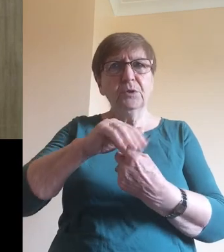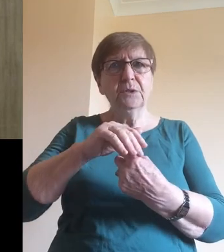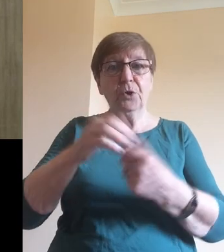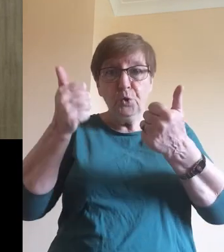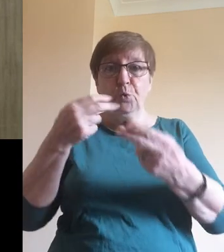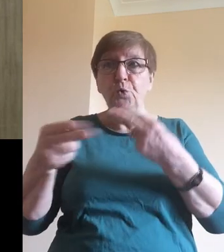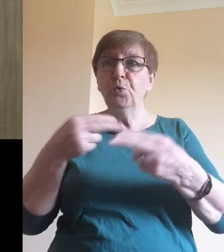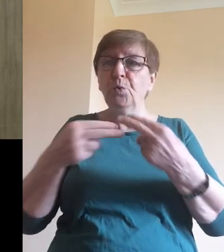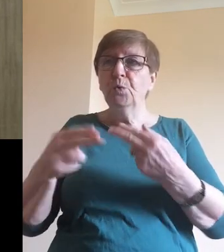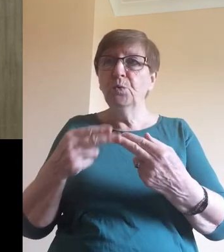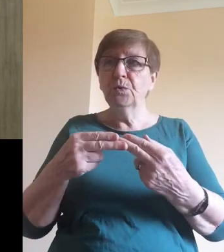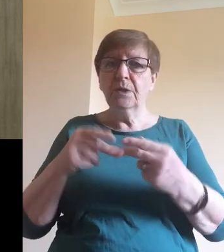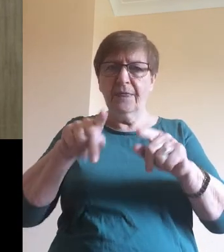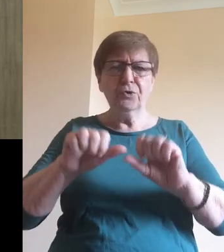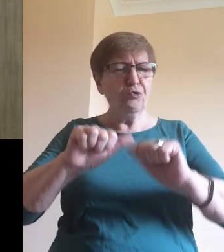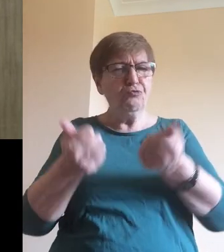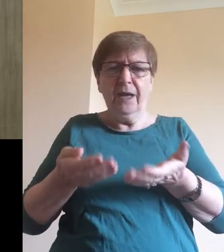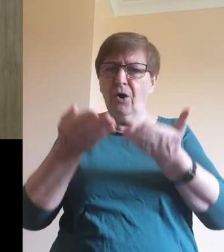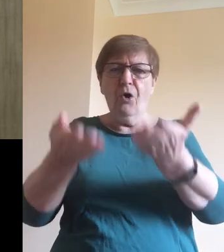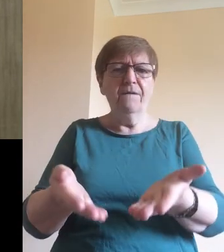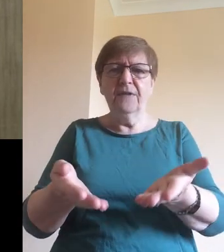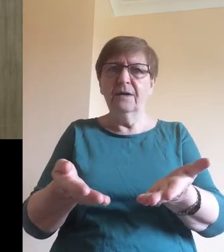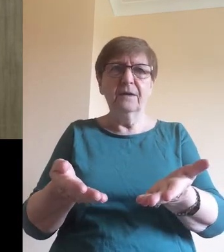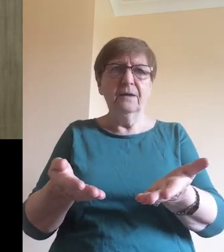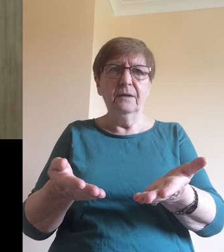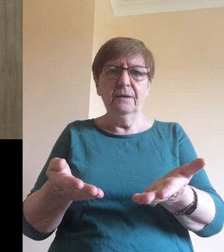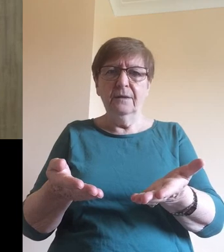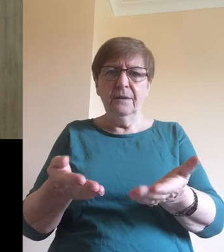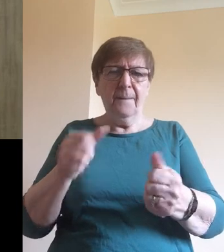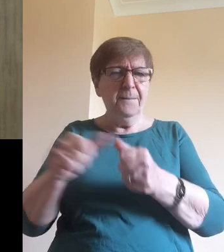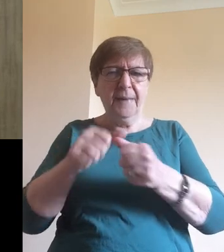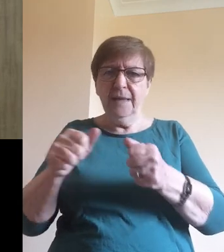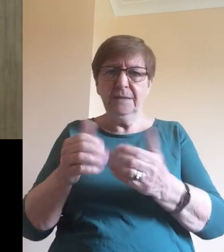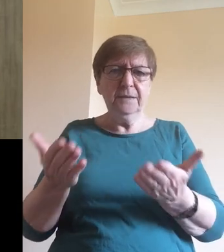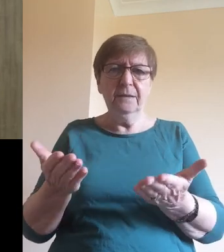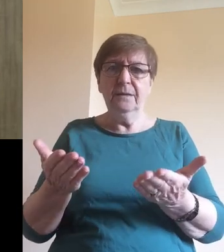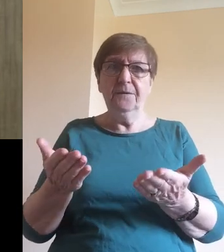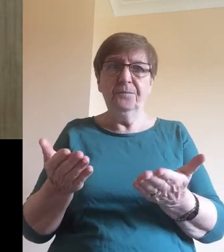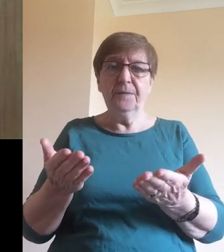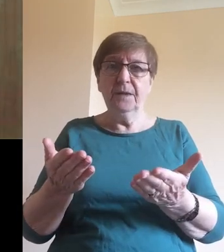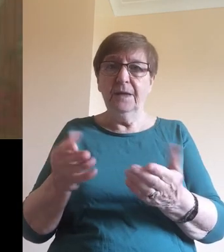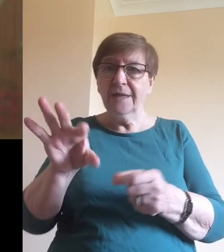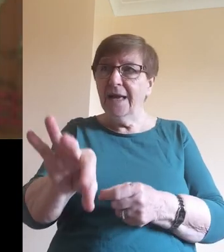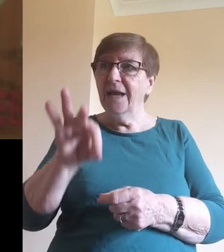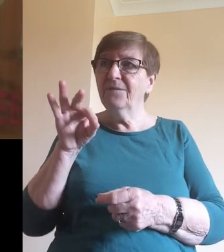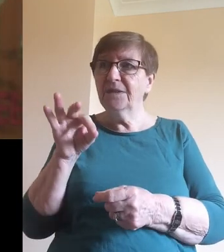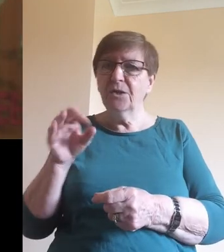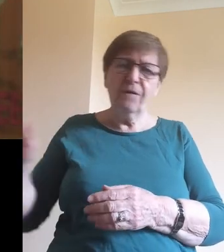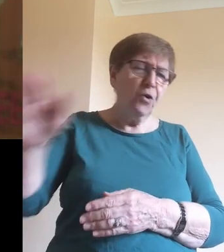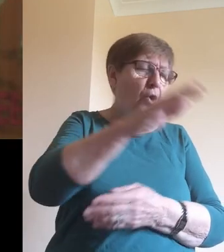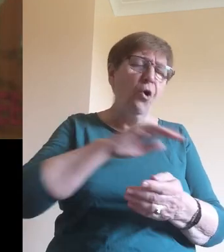news. This is a great offer, a better offer than you're ever going to get elsewhere. It's an invitation for all